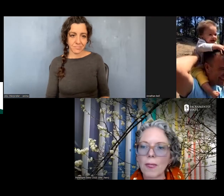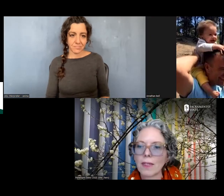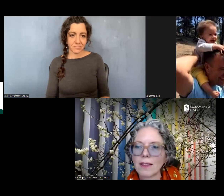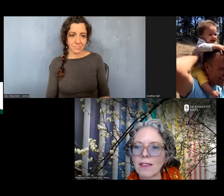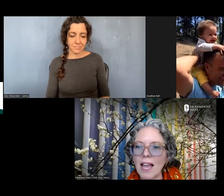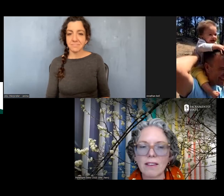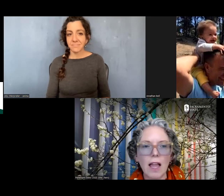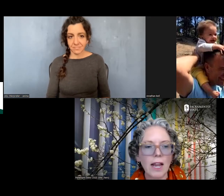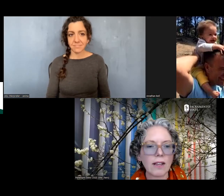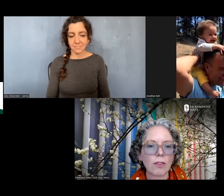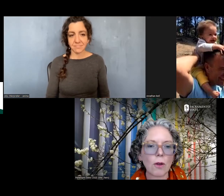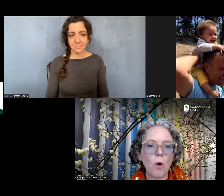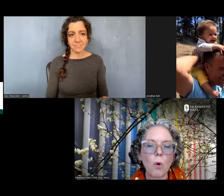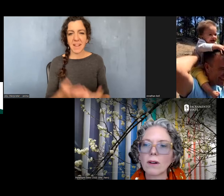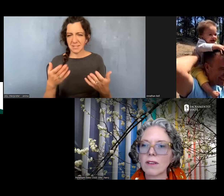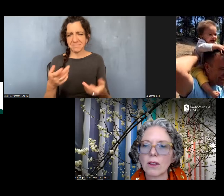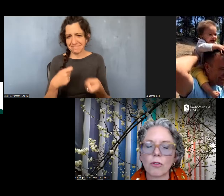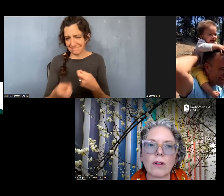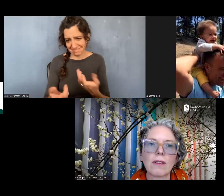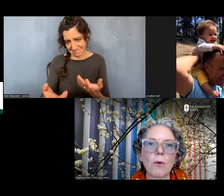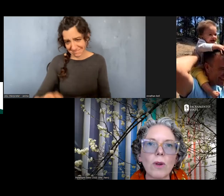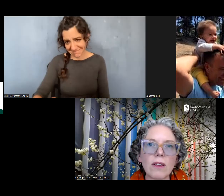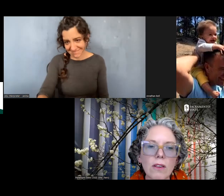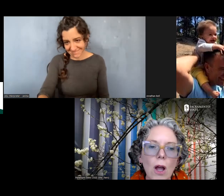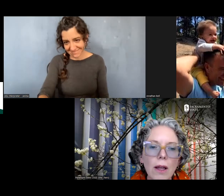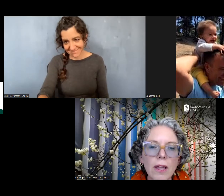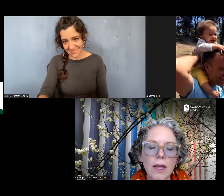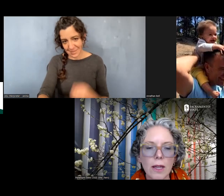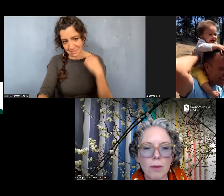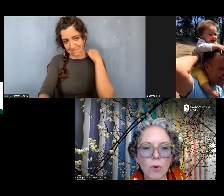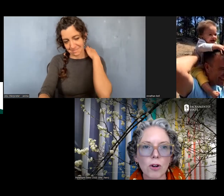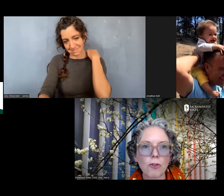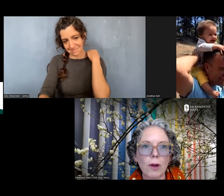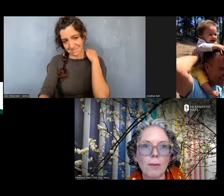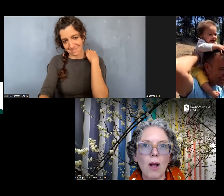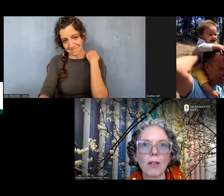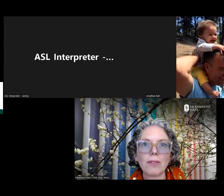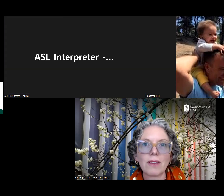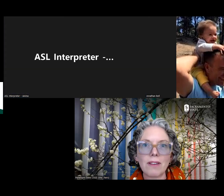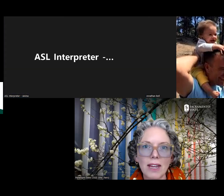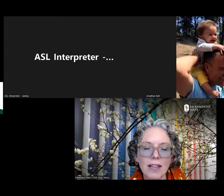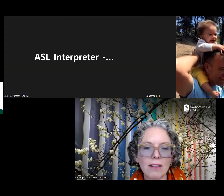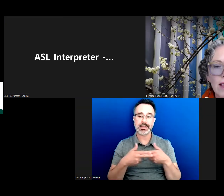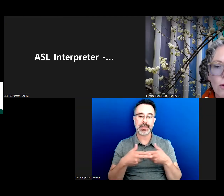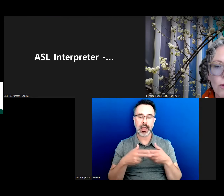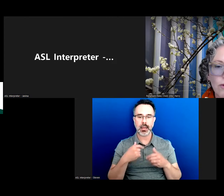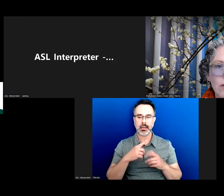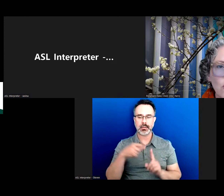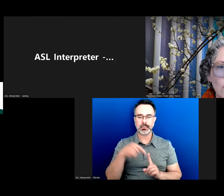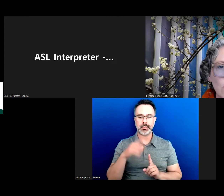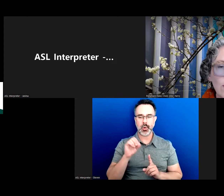So this last slide is the core solutions that we saw emerge from all of the data and